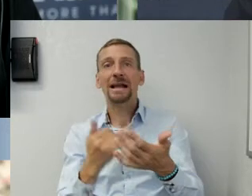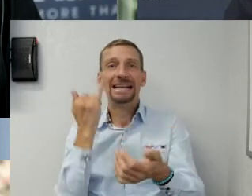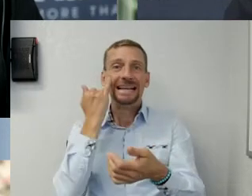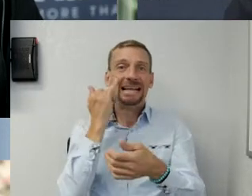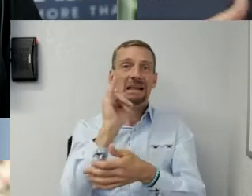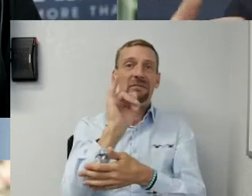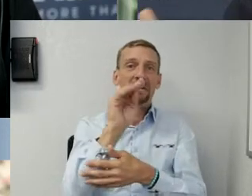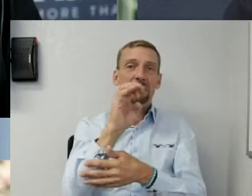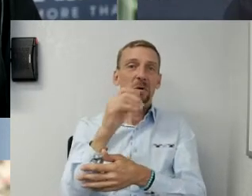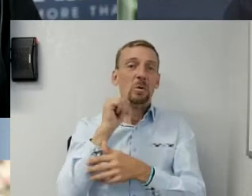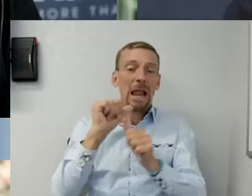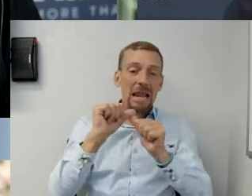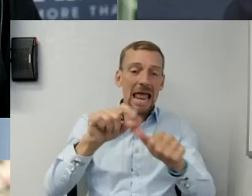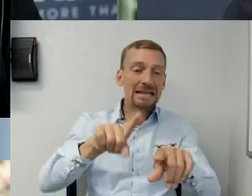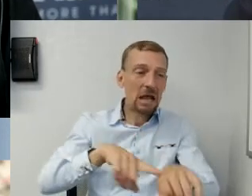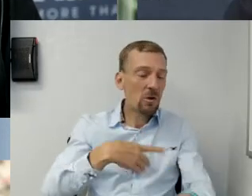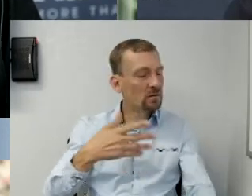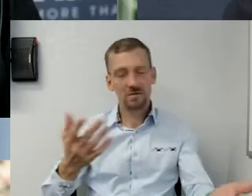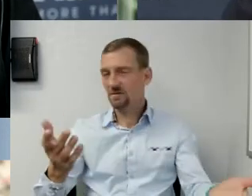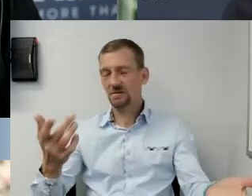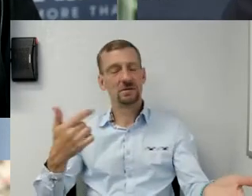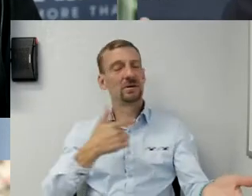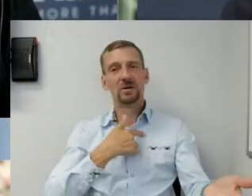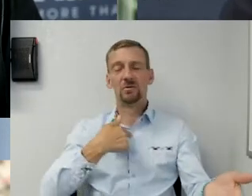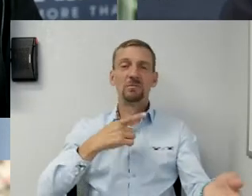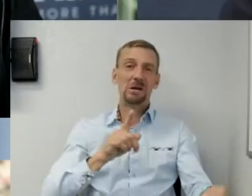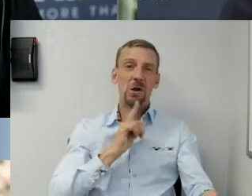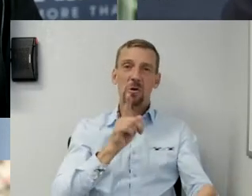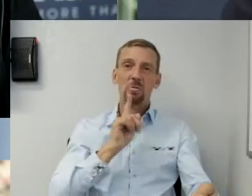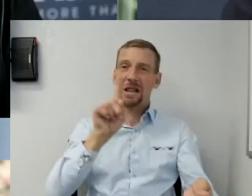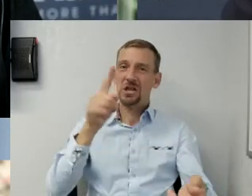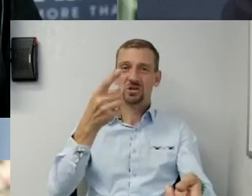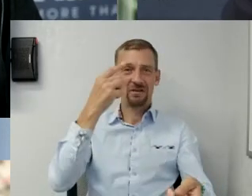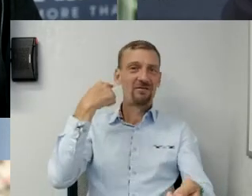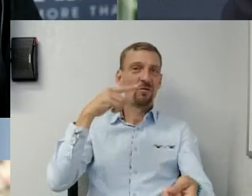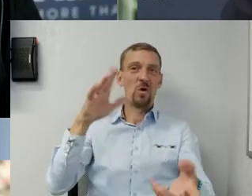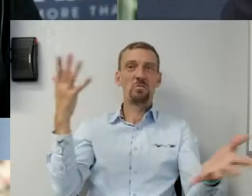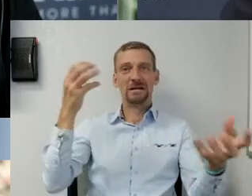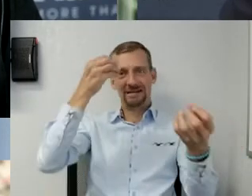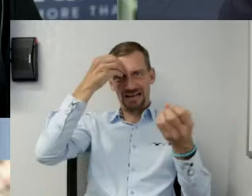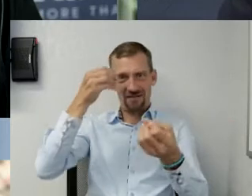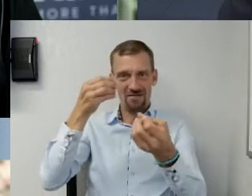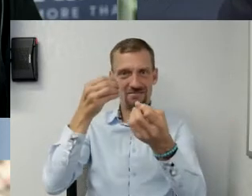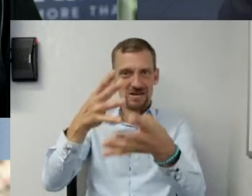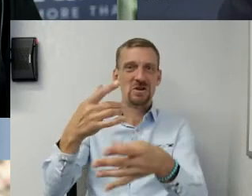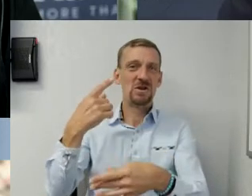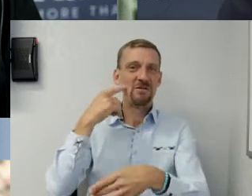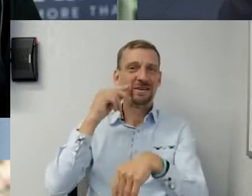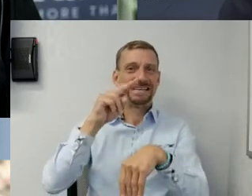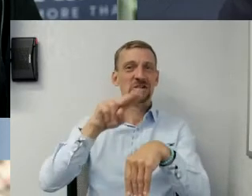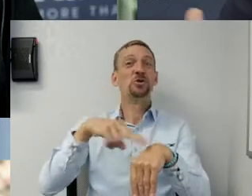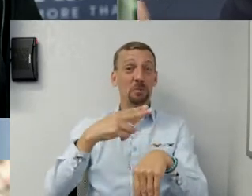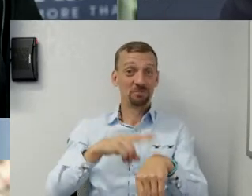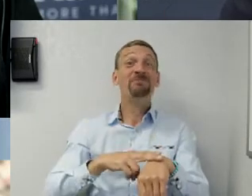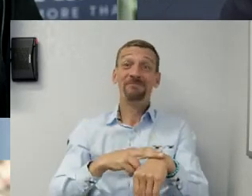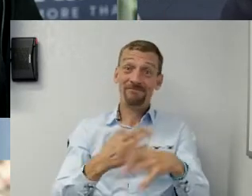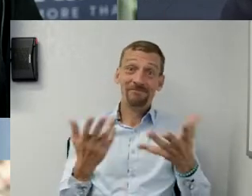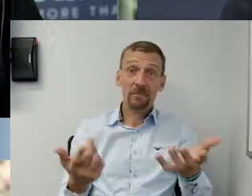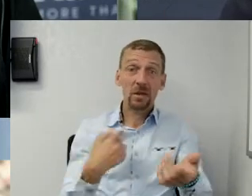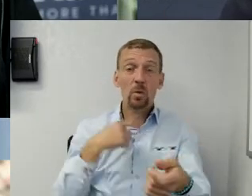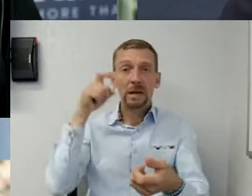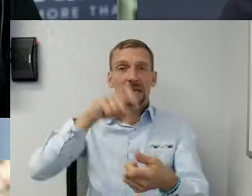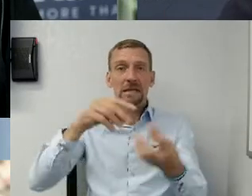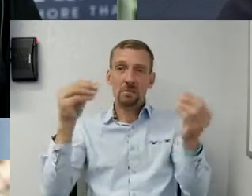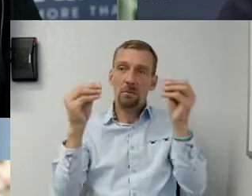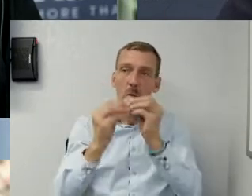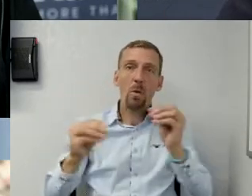last? So we're always very careful to tell people it's really informational in nature, and we need probably more